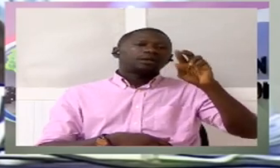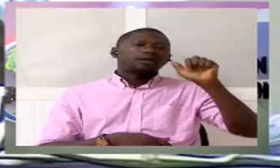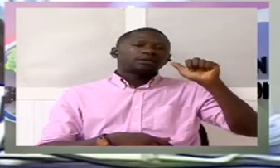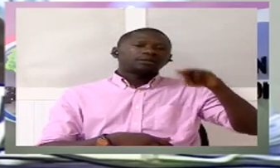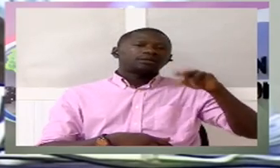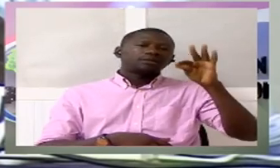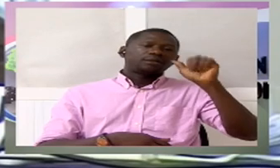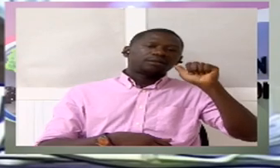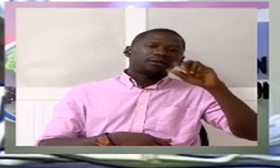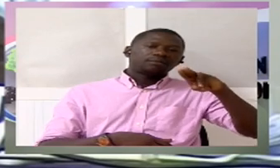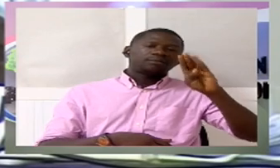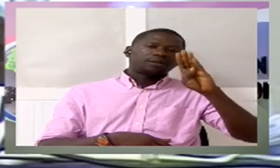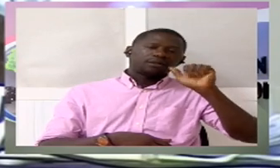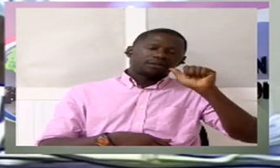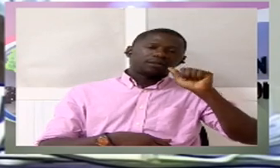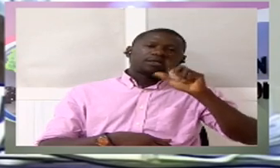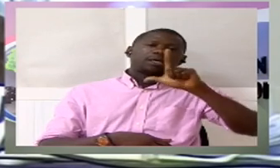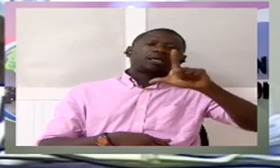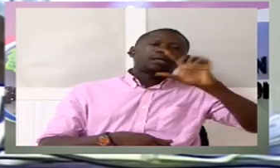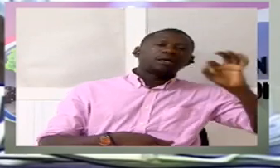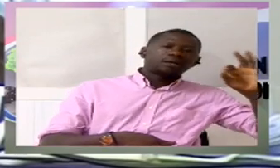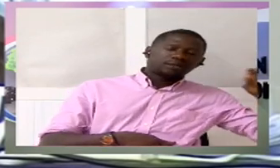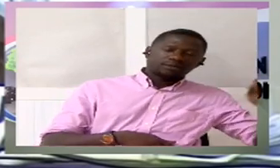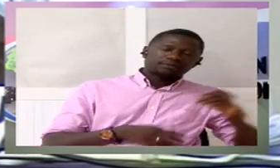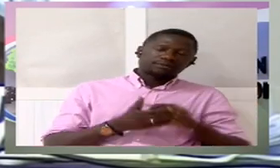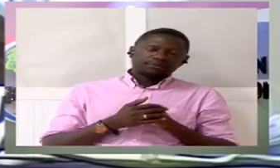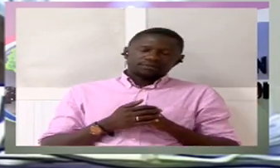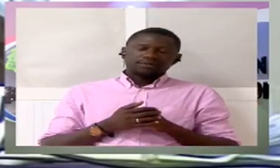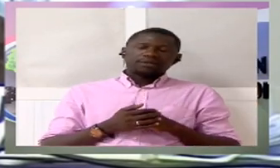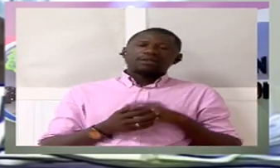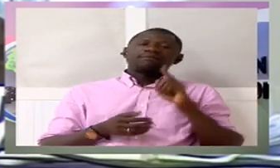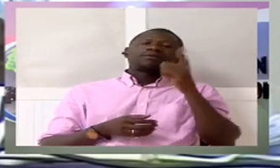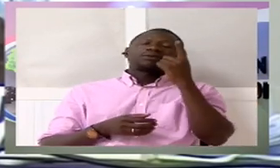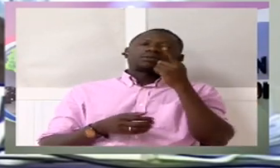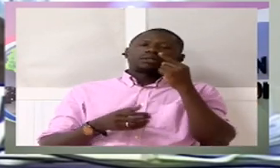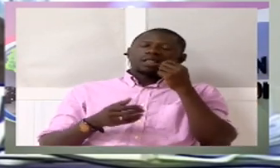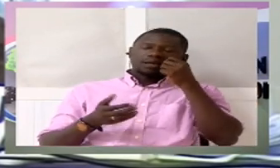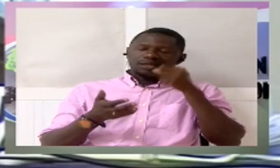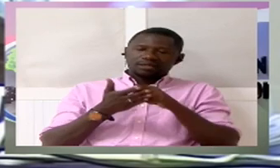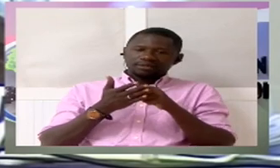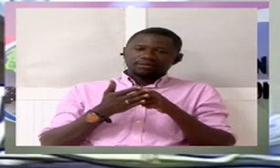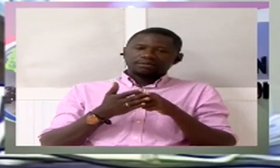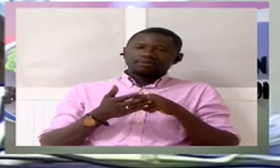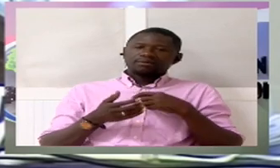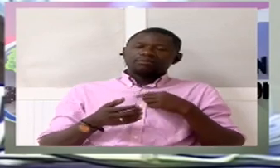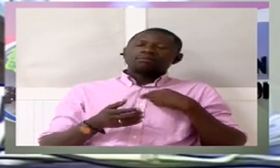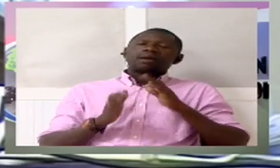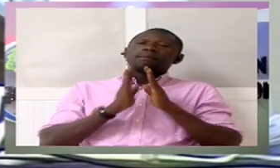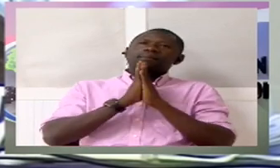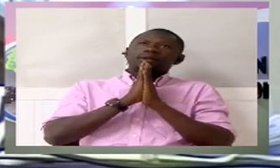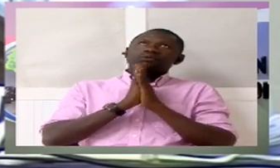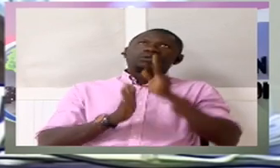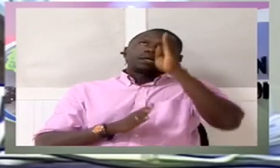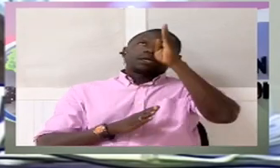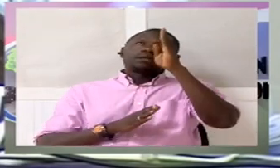Safero Laburin di Fulanjamo, I Ninefo. Says, first, I follow. I pray to the